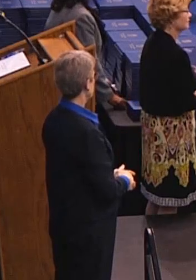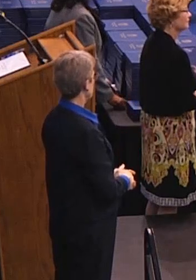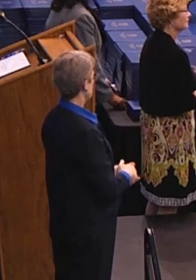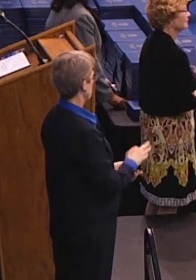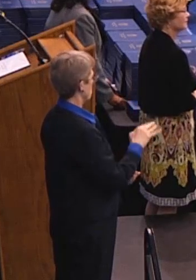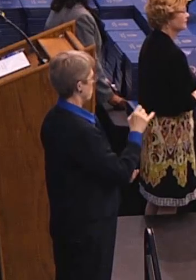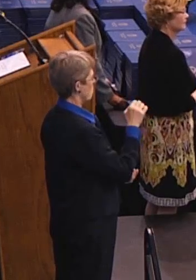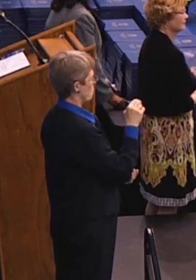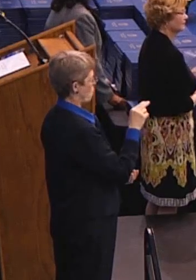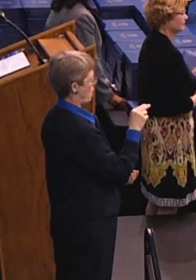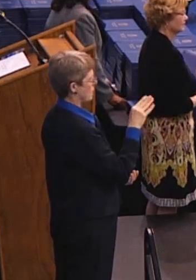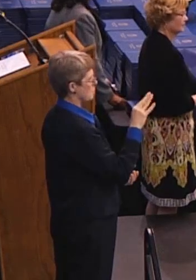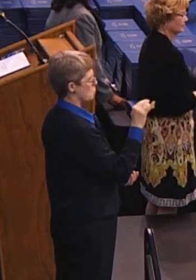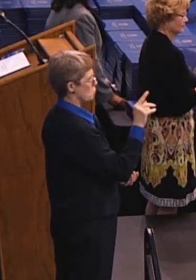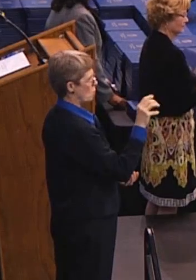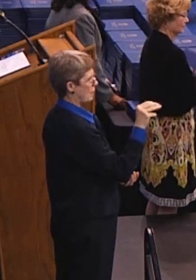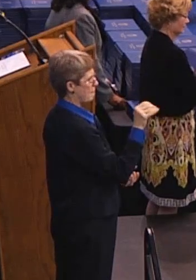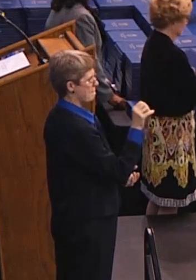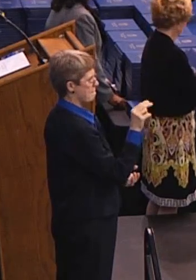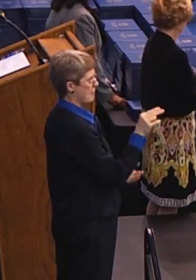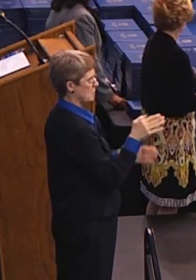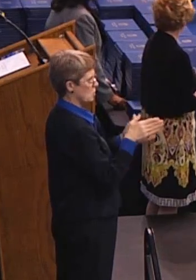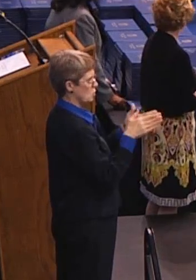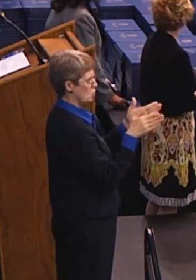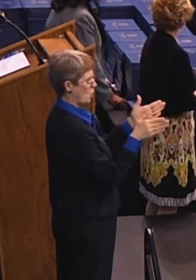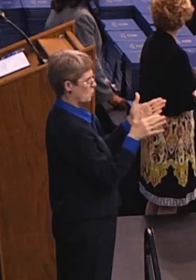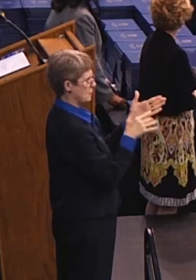Brian Keith Brakeman, General Studies, cum laude.